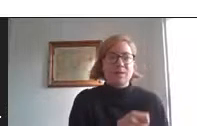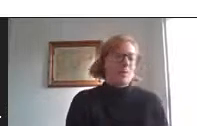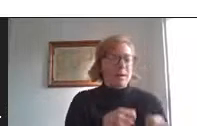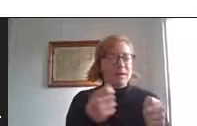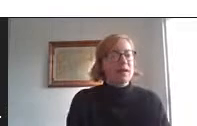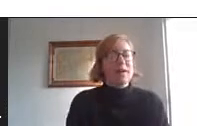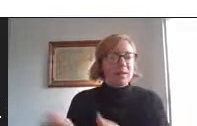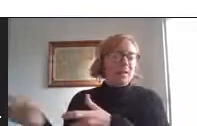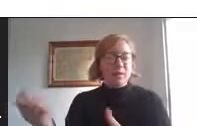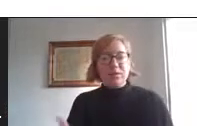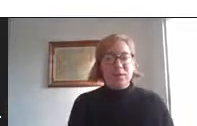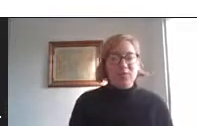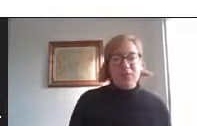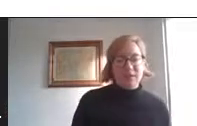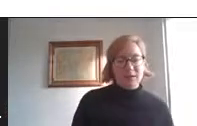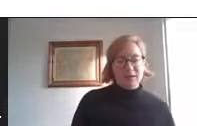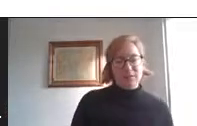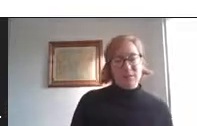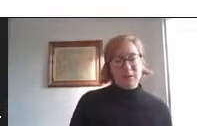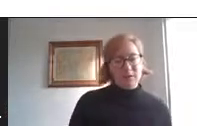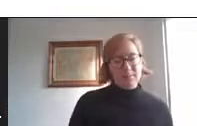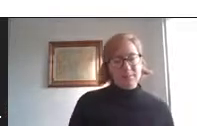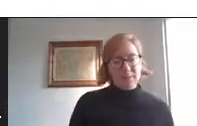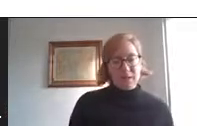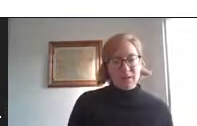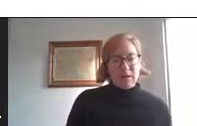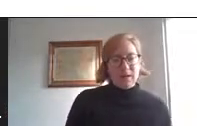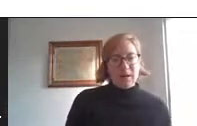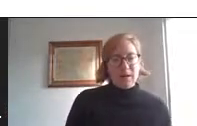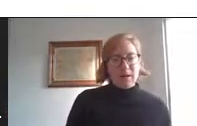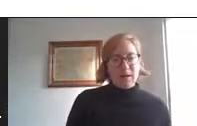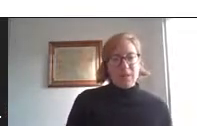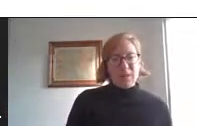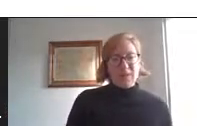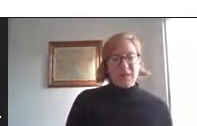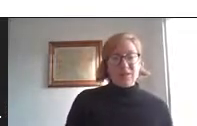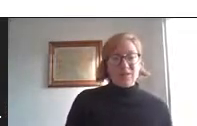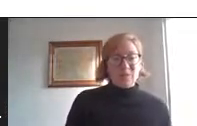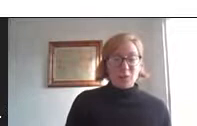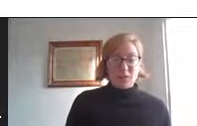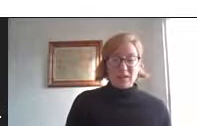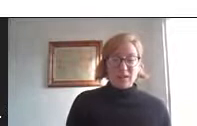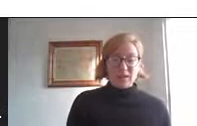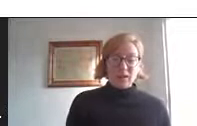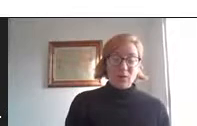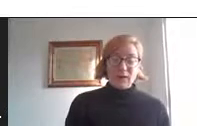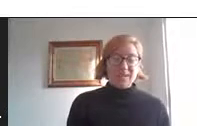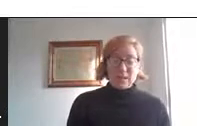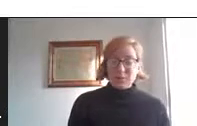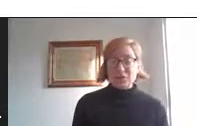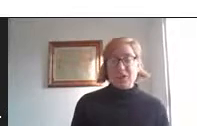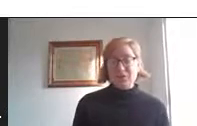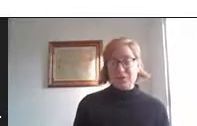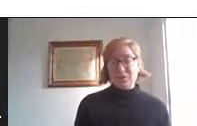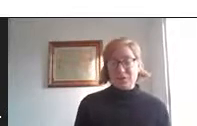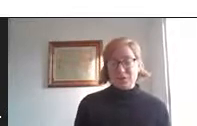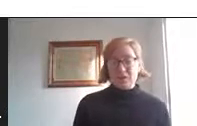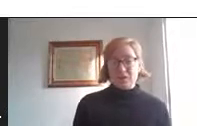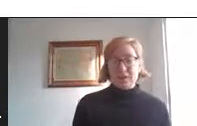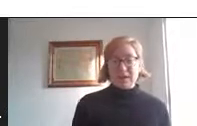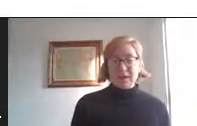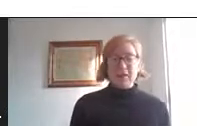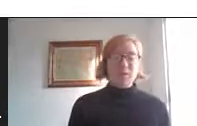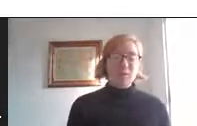oh, here's a letter back, you know, to Miss Reed, that kind of thing. Maybe they could support a younger or less able child to